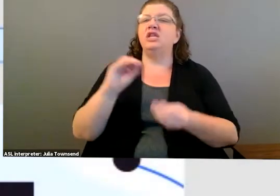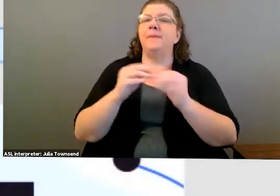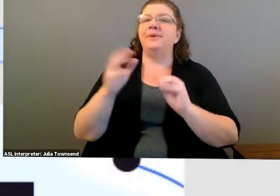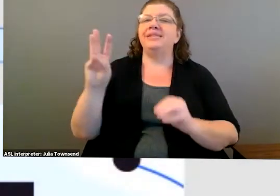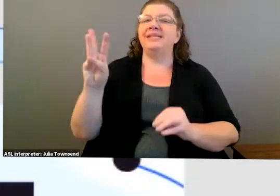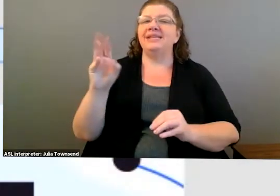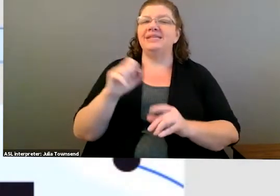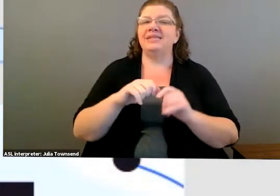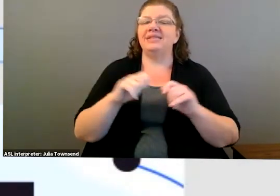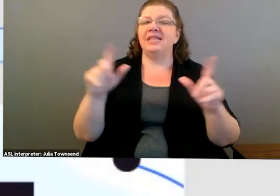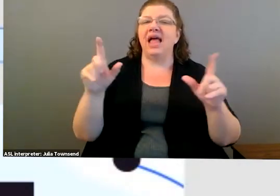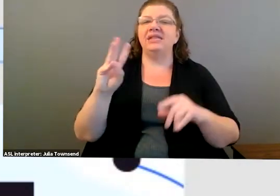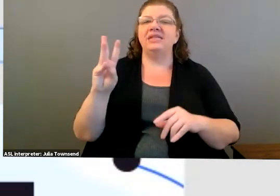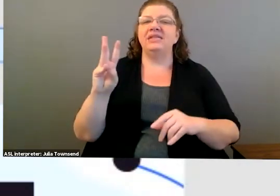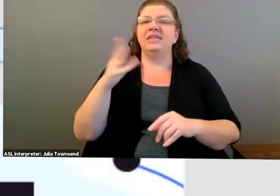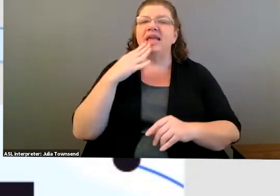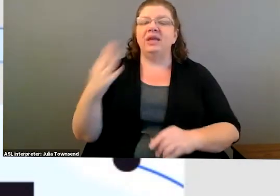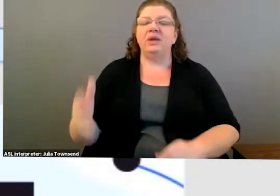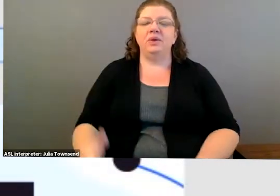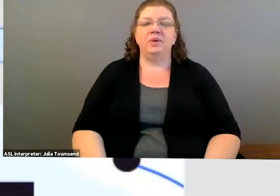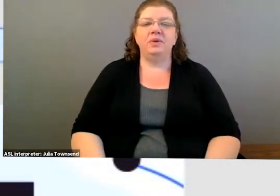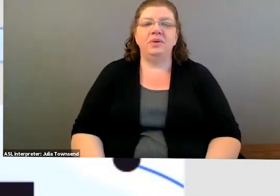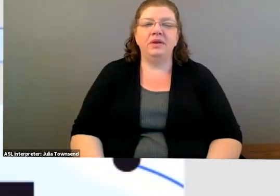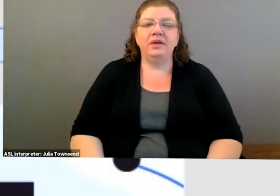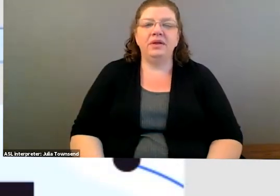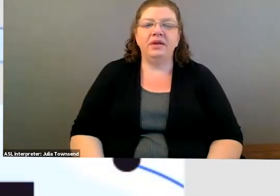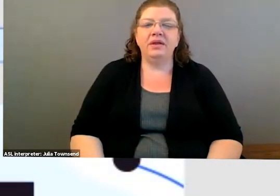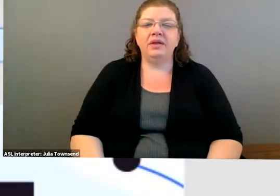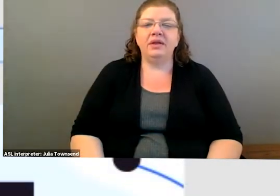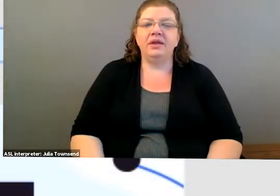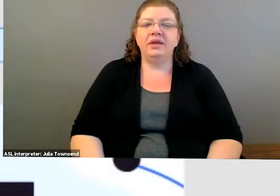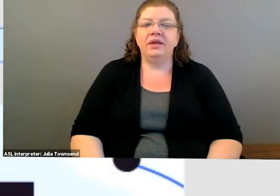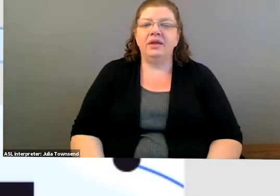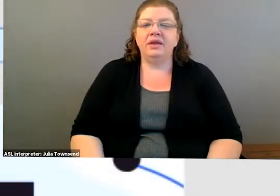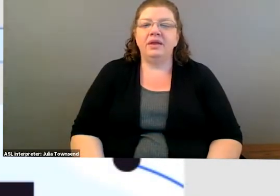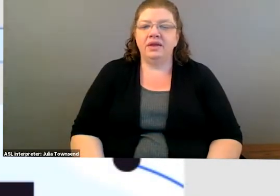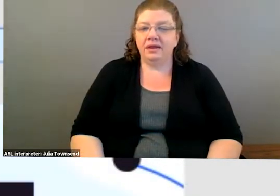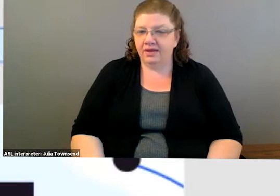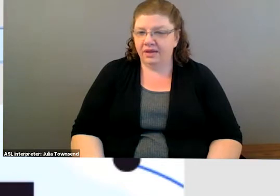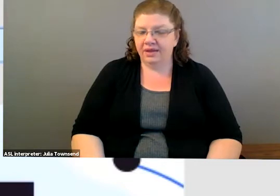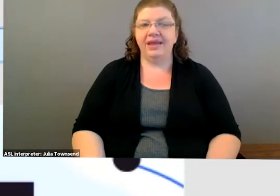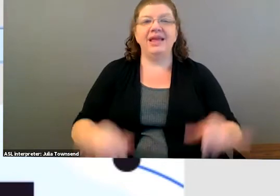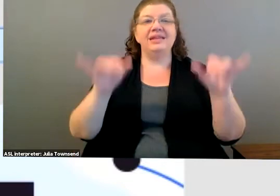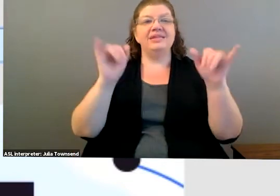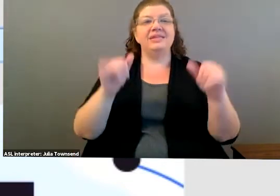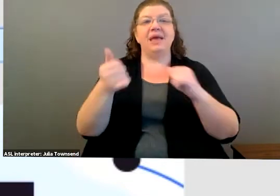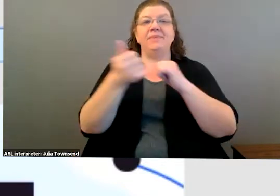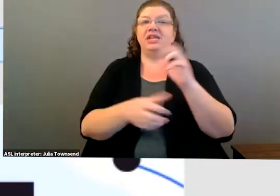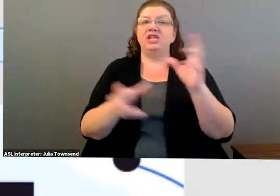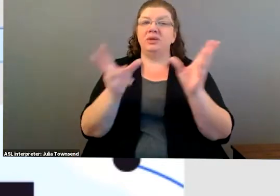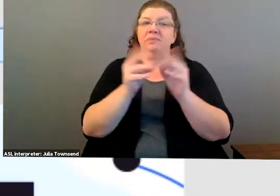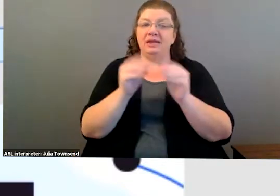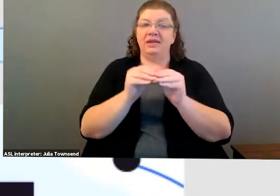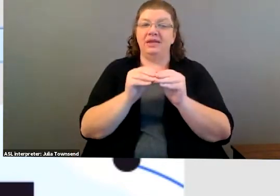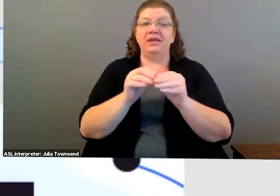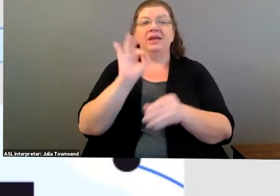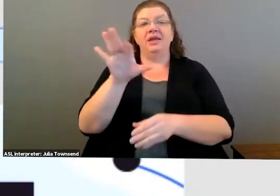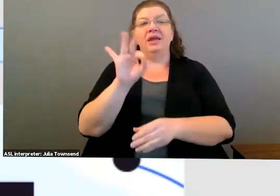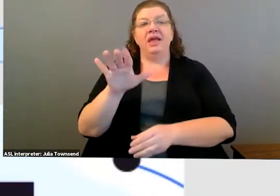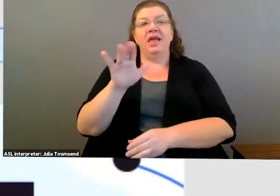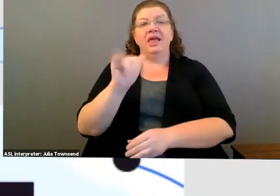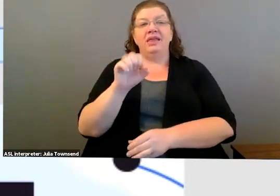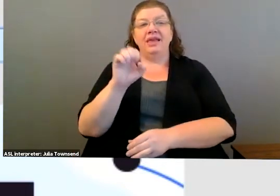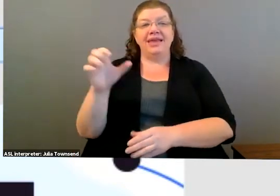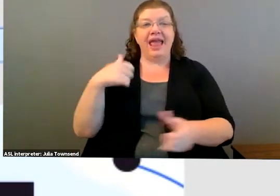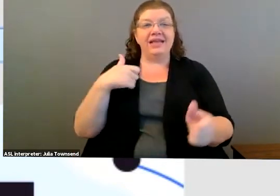you. So as I do each meeting, I'm bringing you the case updates here.